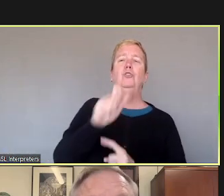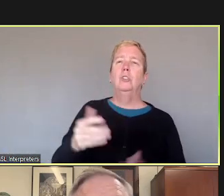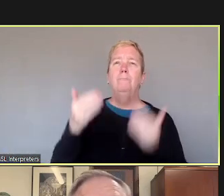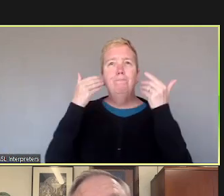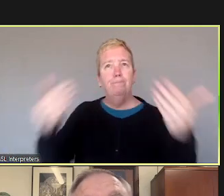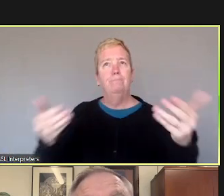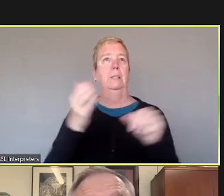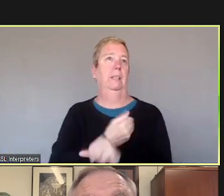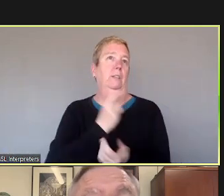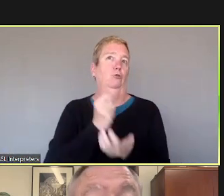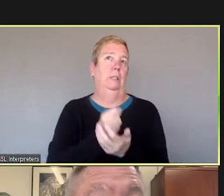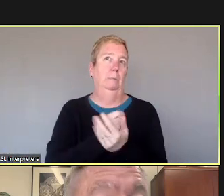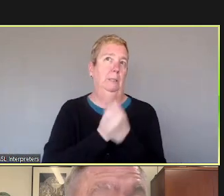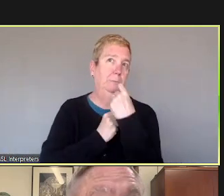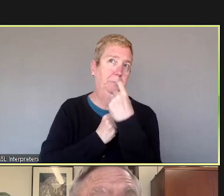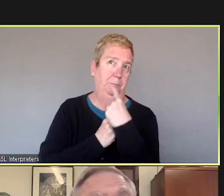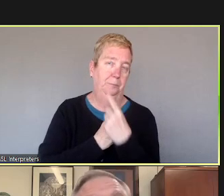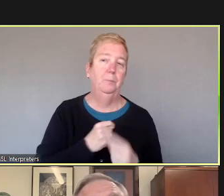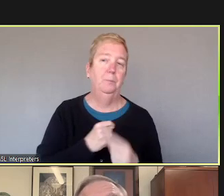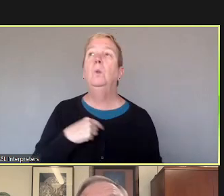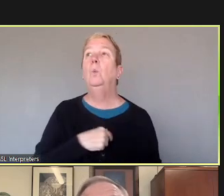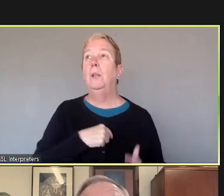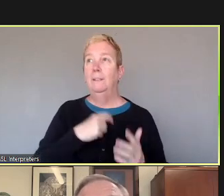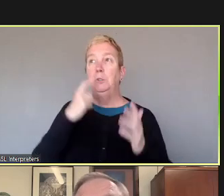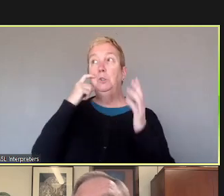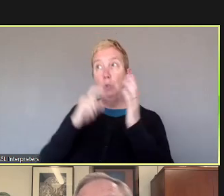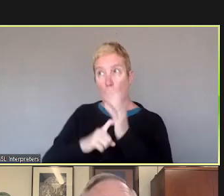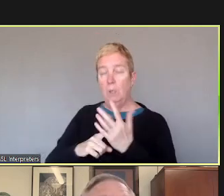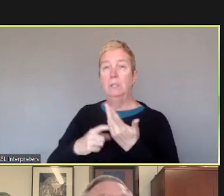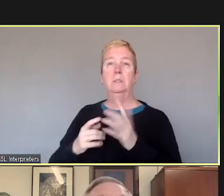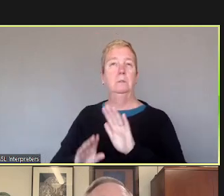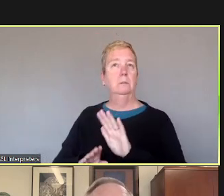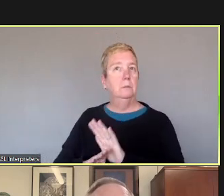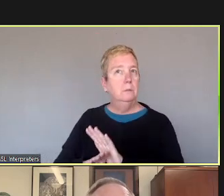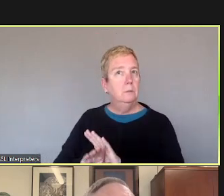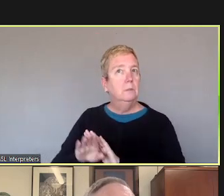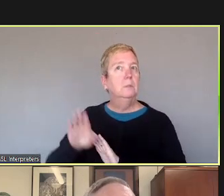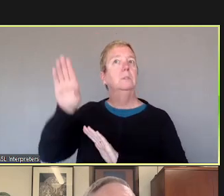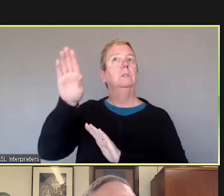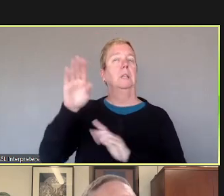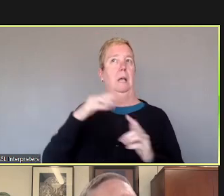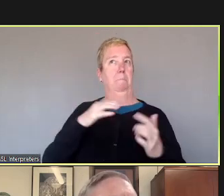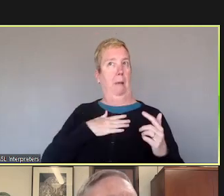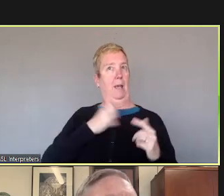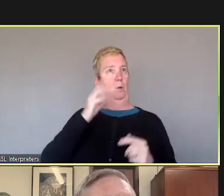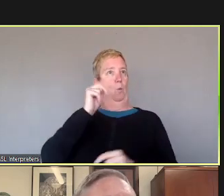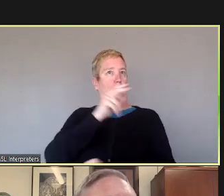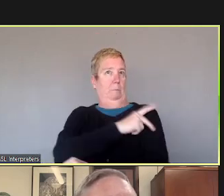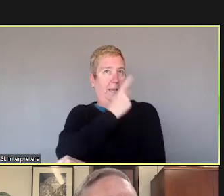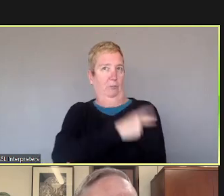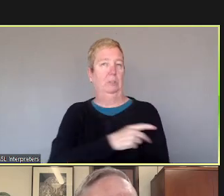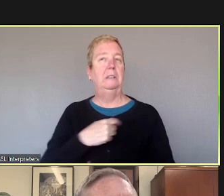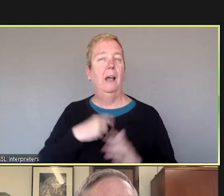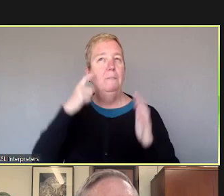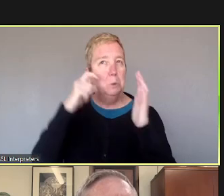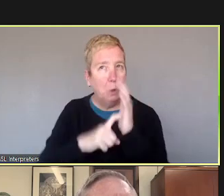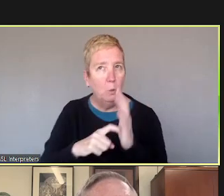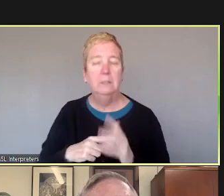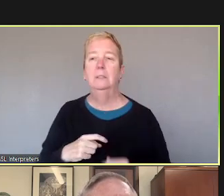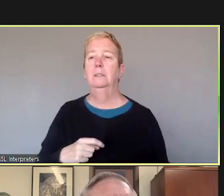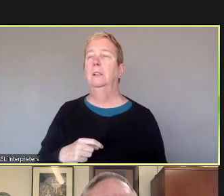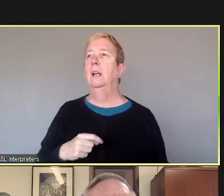treatment. And we've seen a real surge that I'm very happy about just in my own patients. I think I've written,